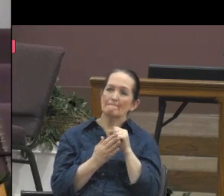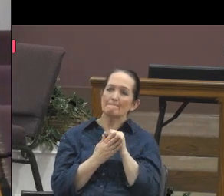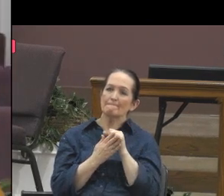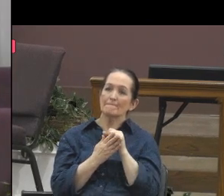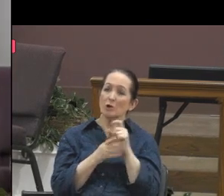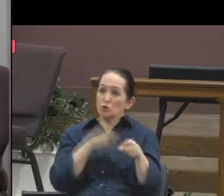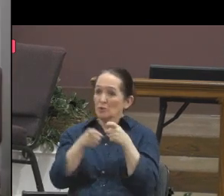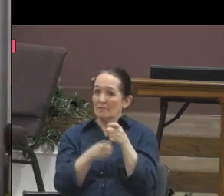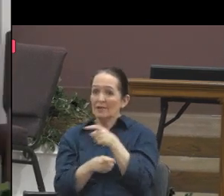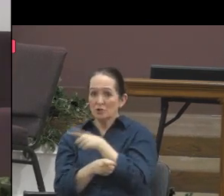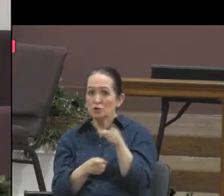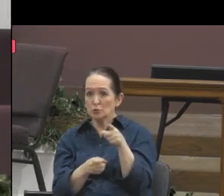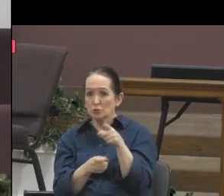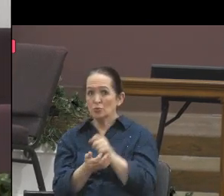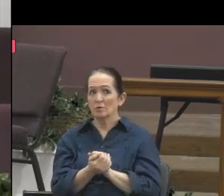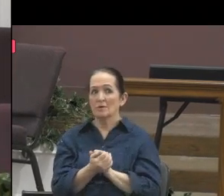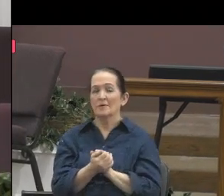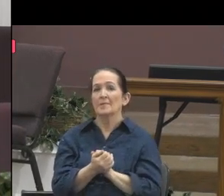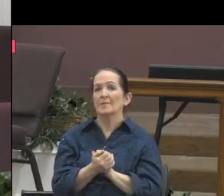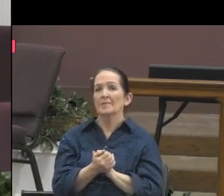to replace you.